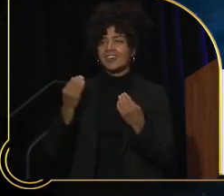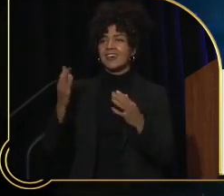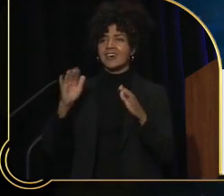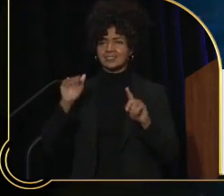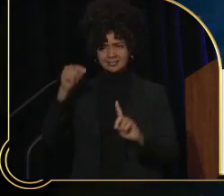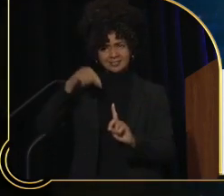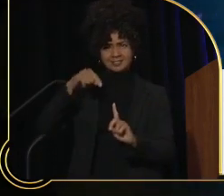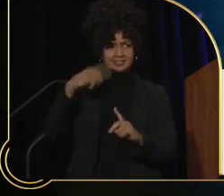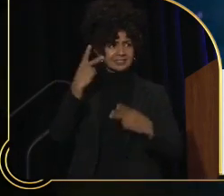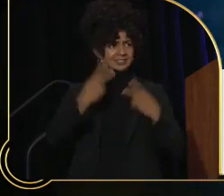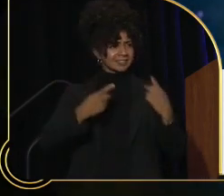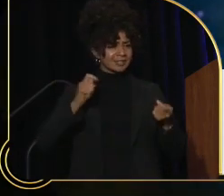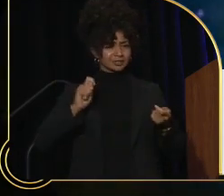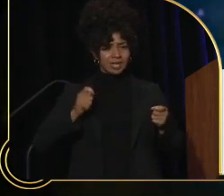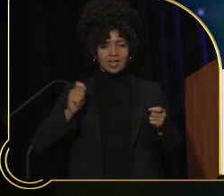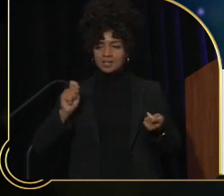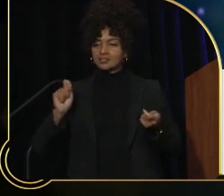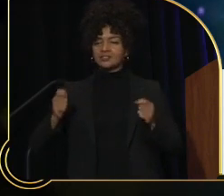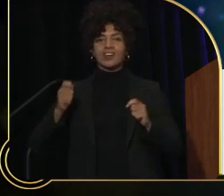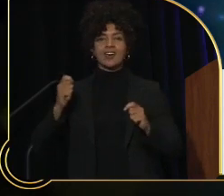these changes that we're